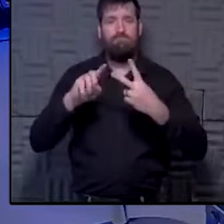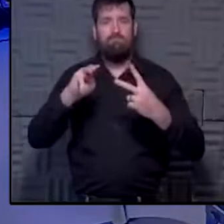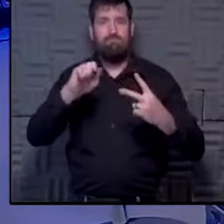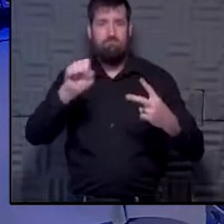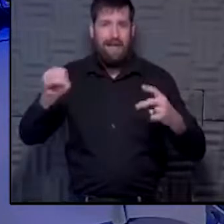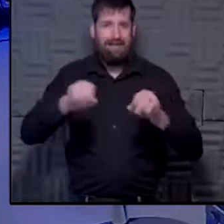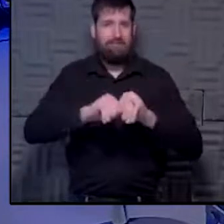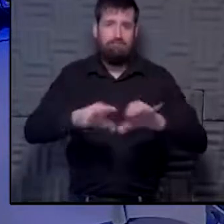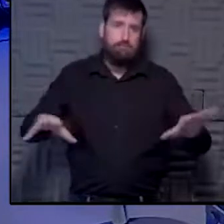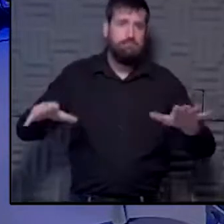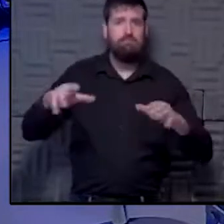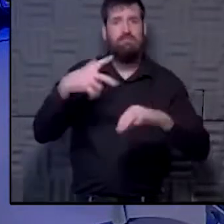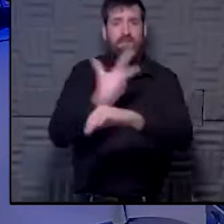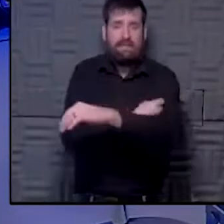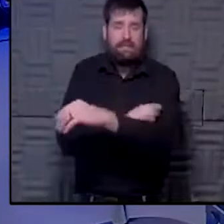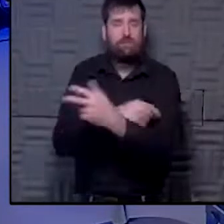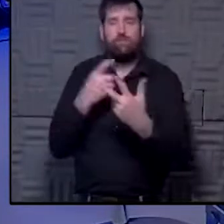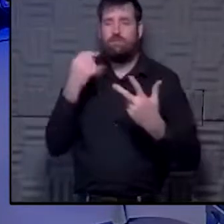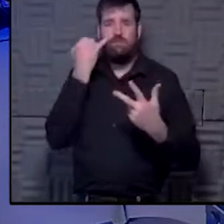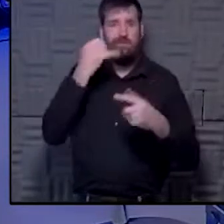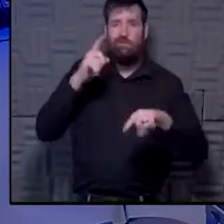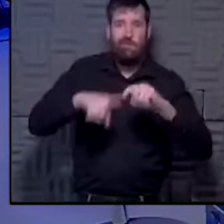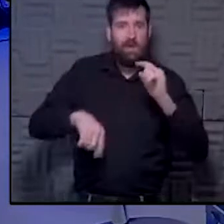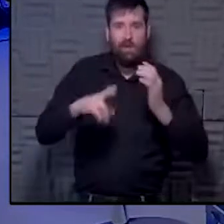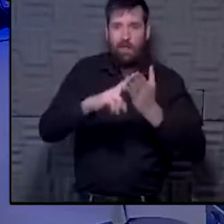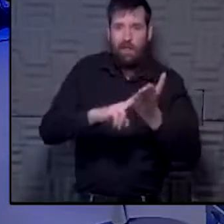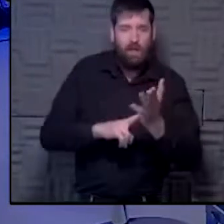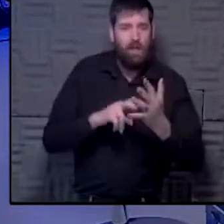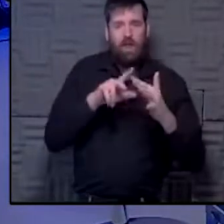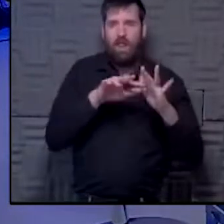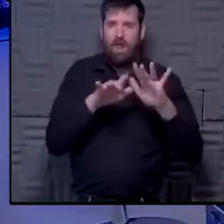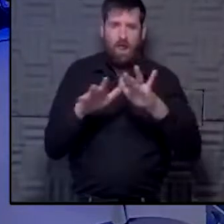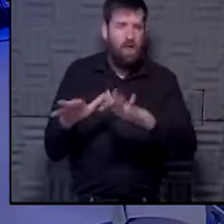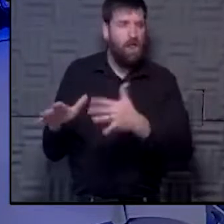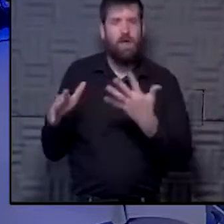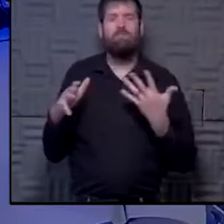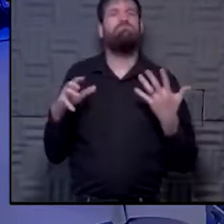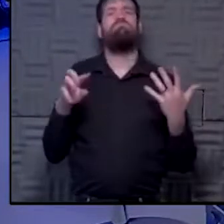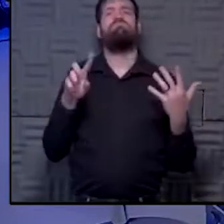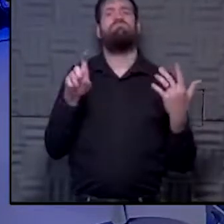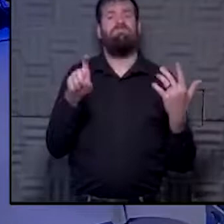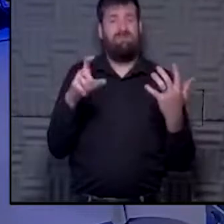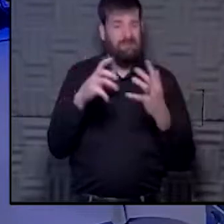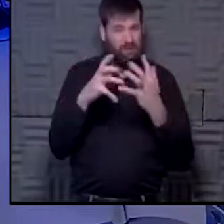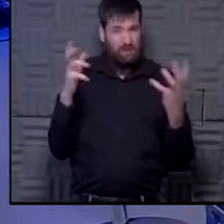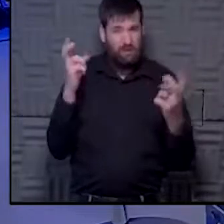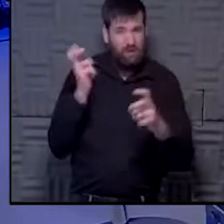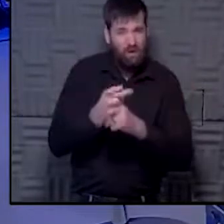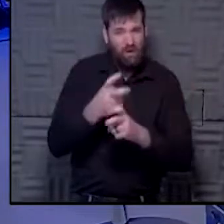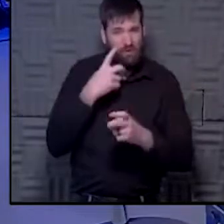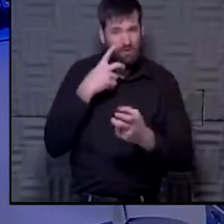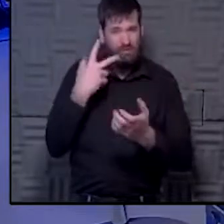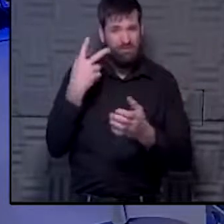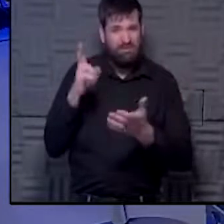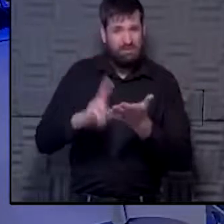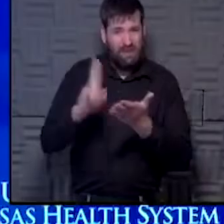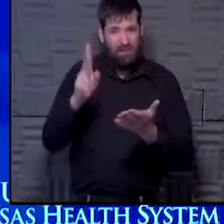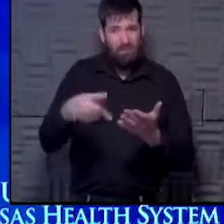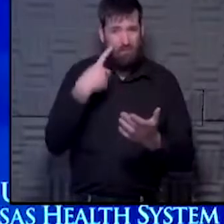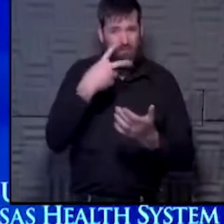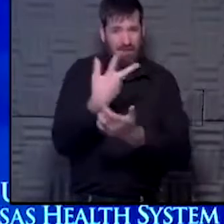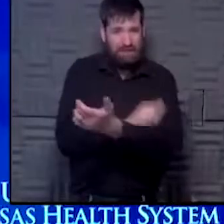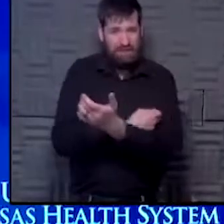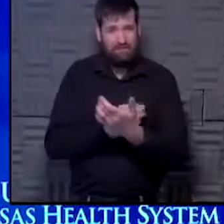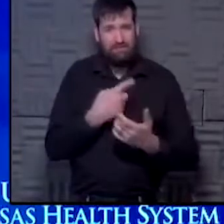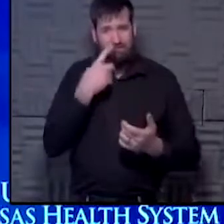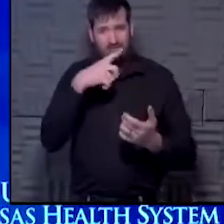this way, and what if you can't get on? And my question is this: is it too hard to sign up for the vaccine right now? I mean, can you